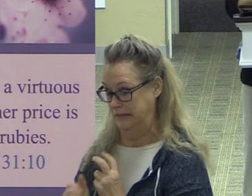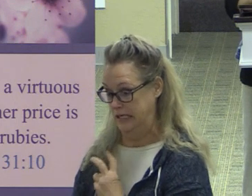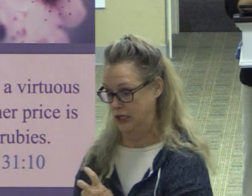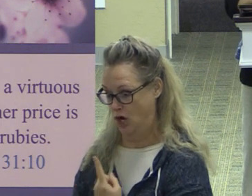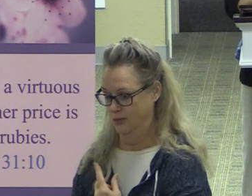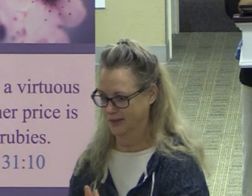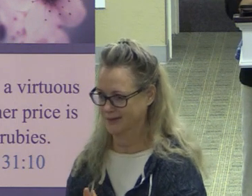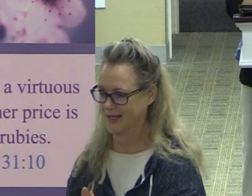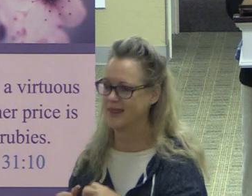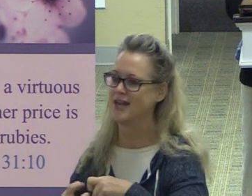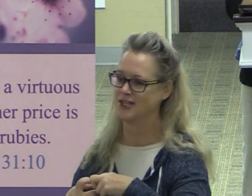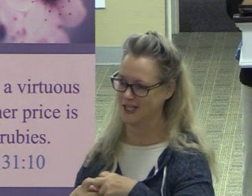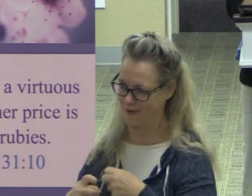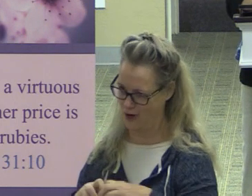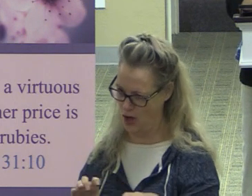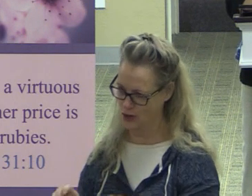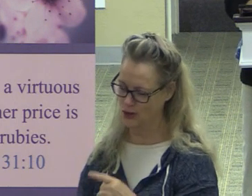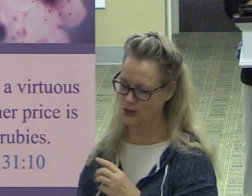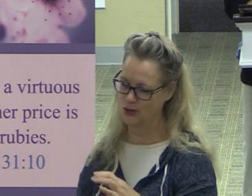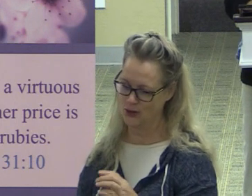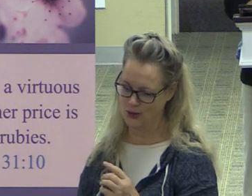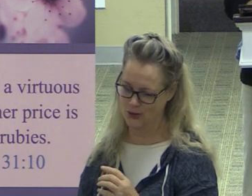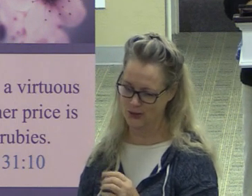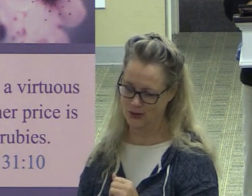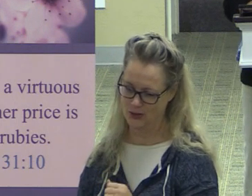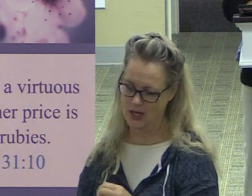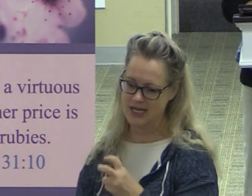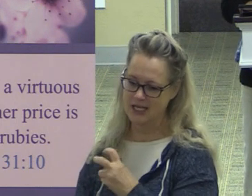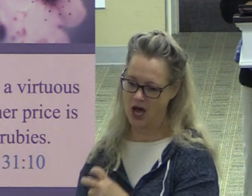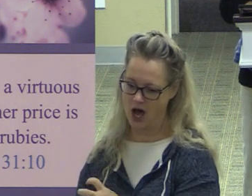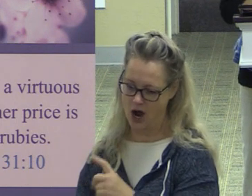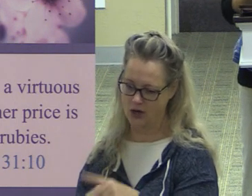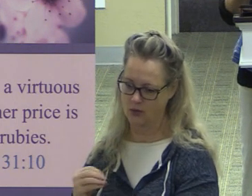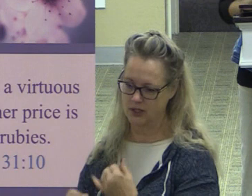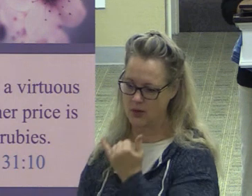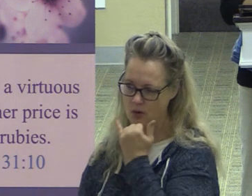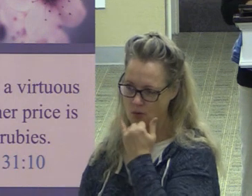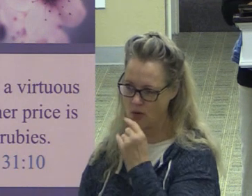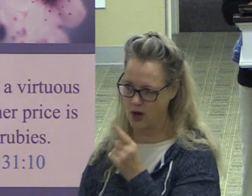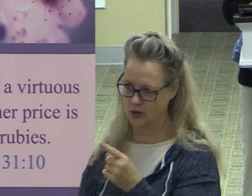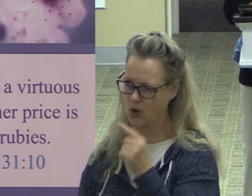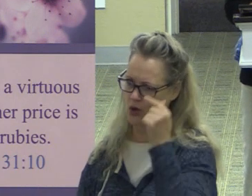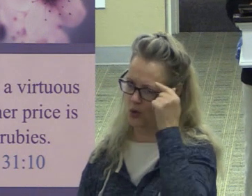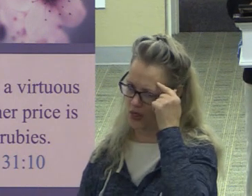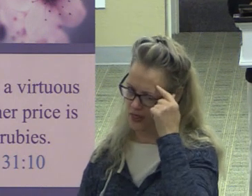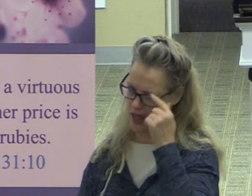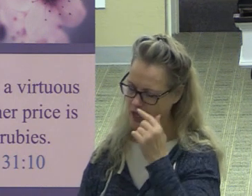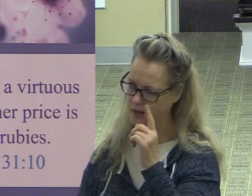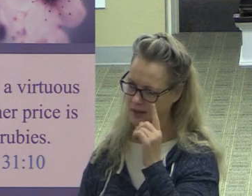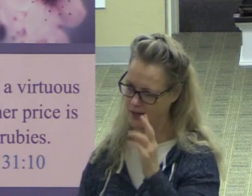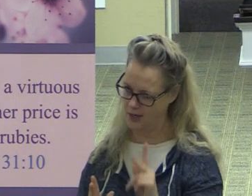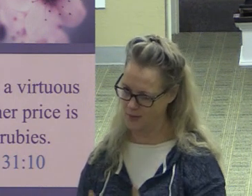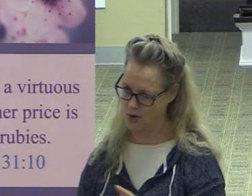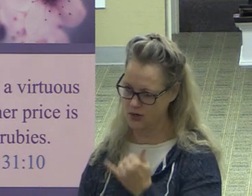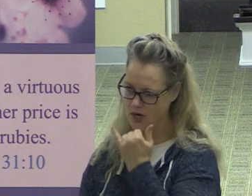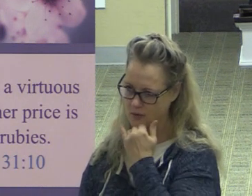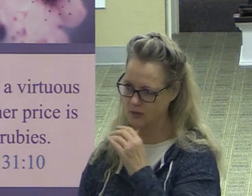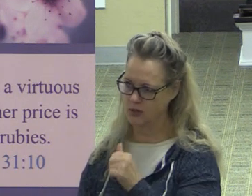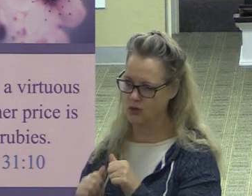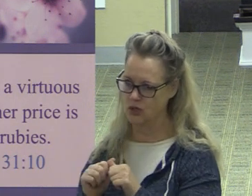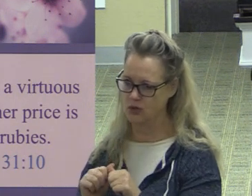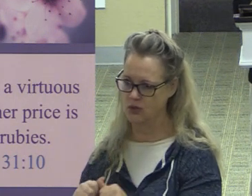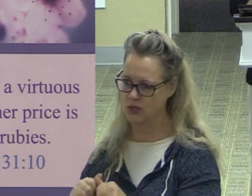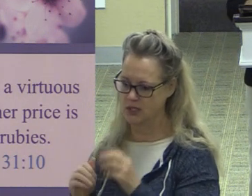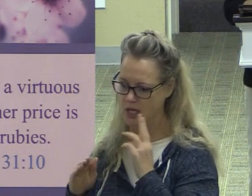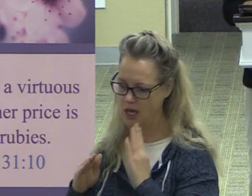That is difficult to do. You know, it's hard when someone wrongs you or you think someone has wronged you, but you need to stay humble. We